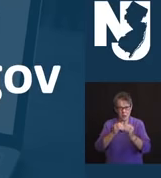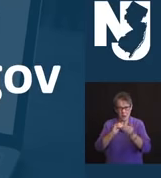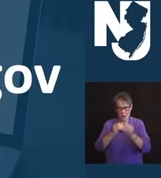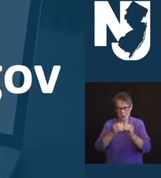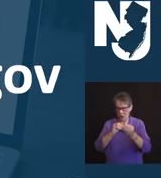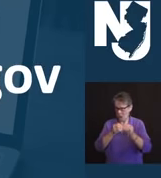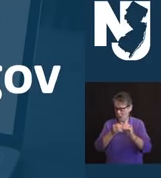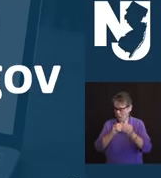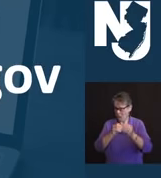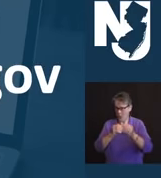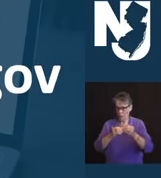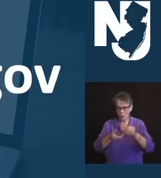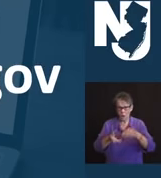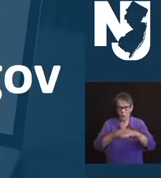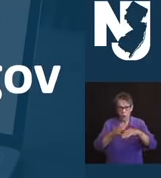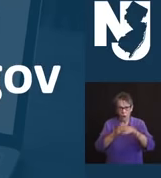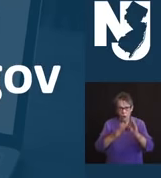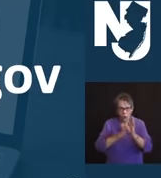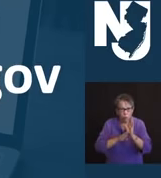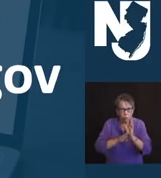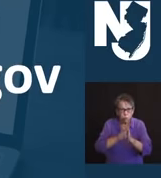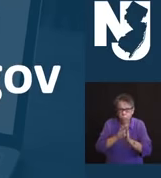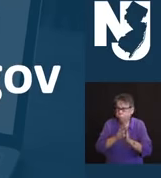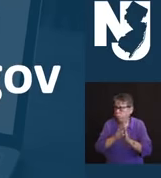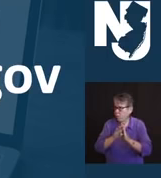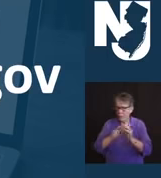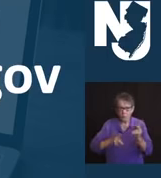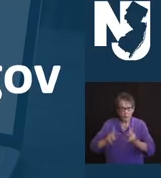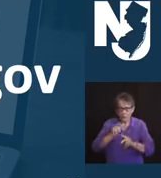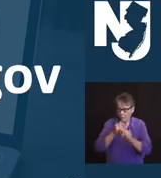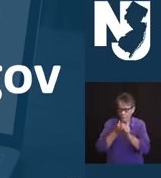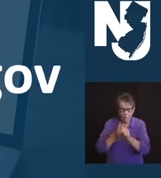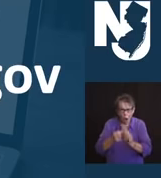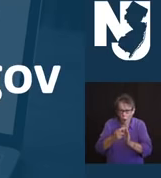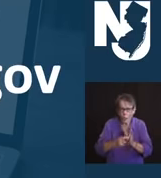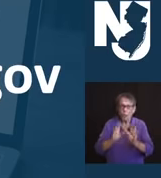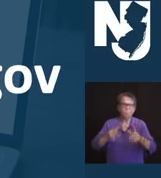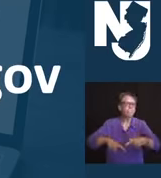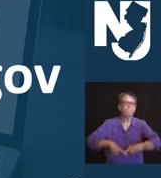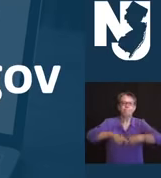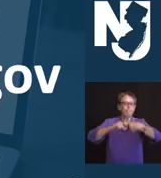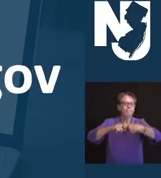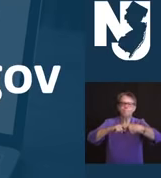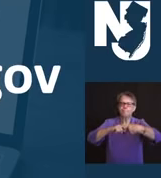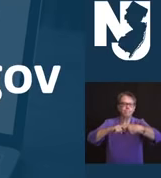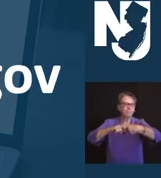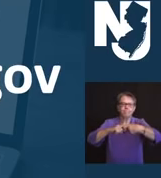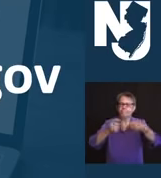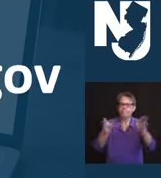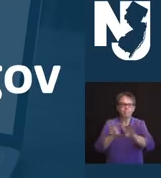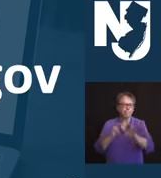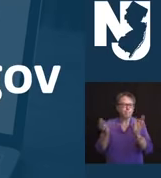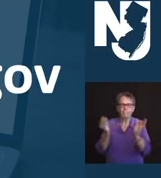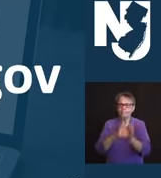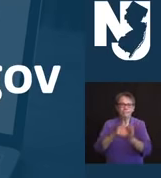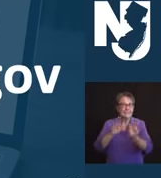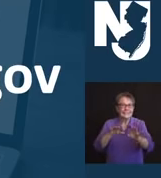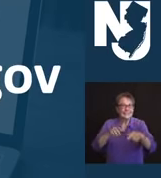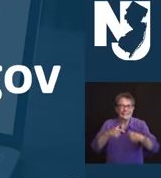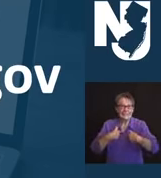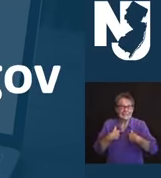pause on the current plan. But frankly, that's the last thing I or Sheila or any of us want to do. And I know that if everyone